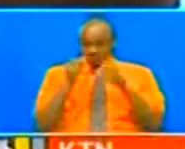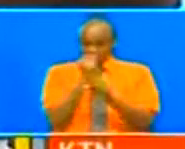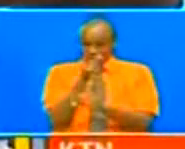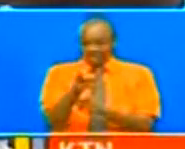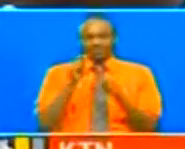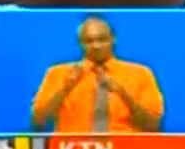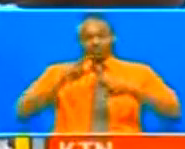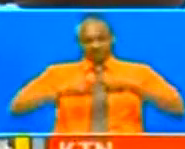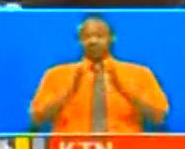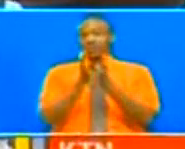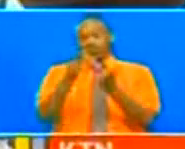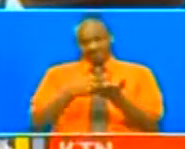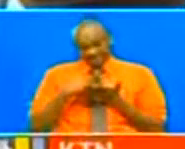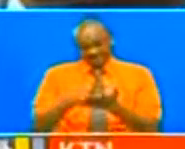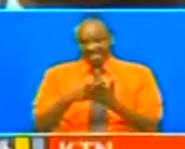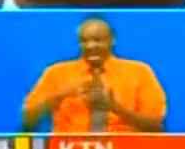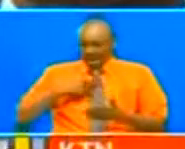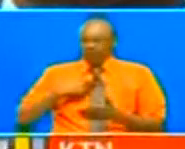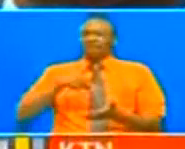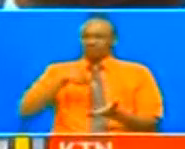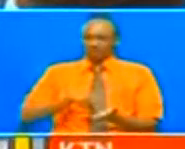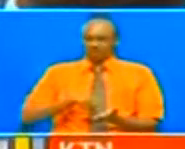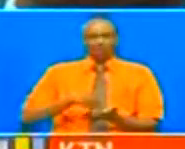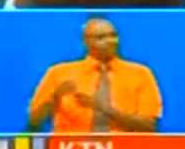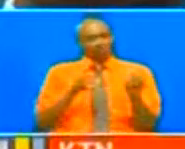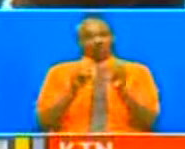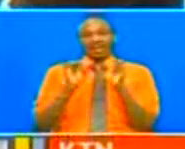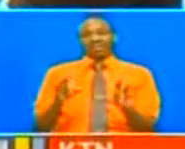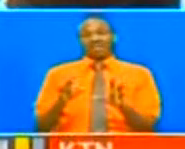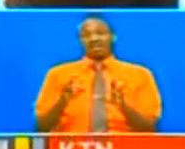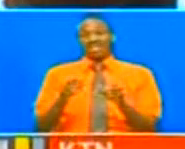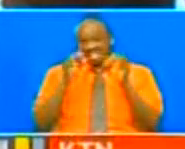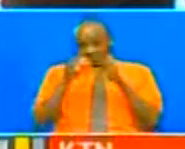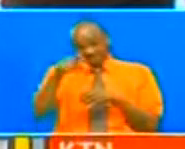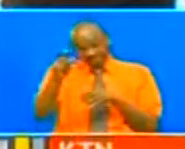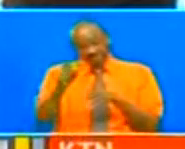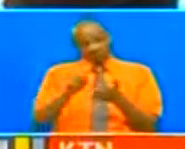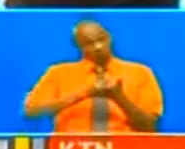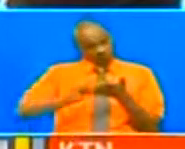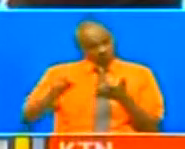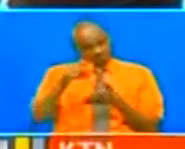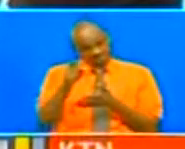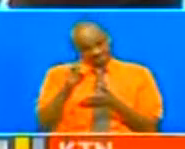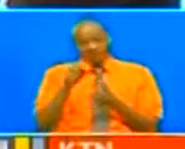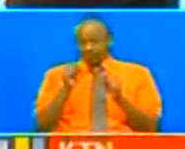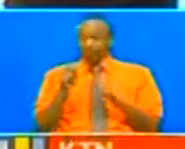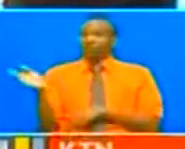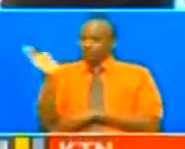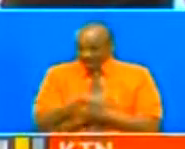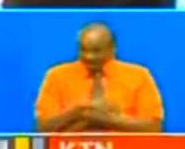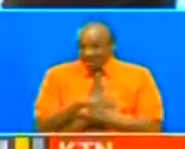and discuss. That is our firm position. If that is not done, then you are very sure you will come back again